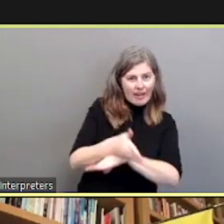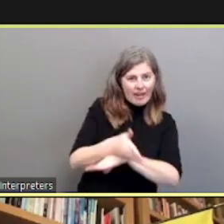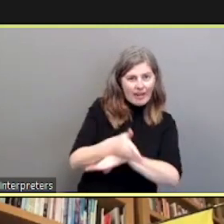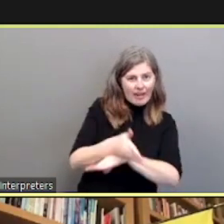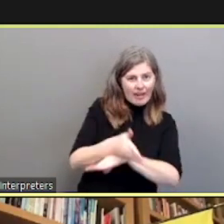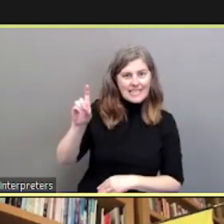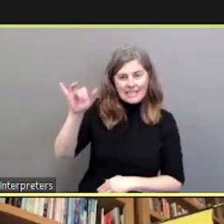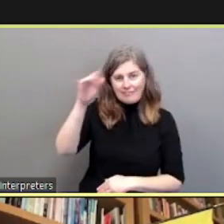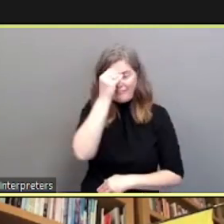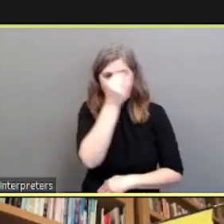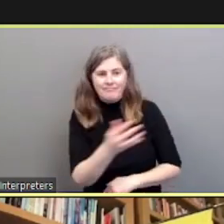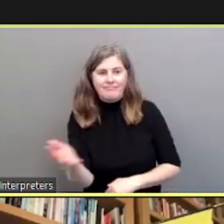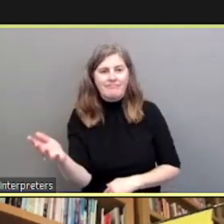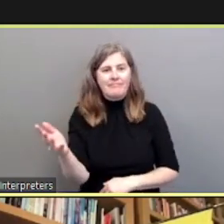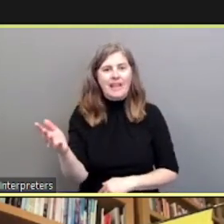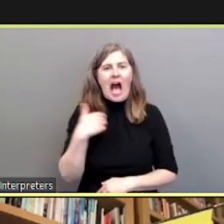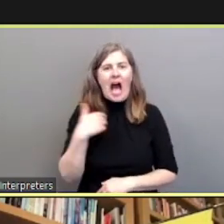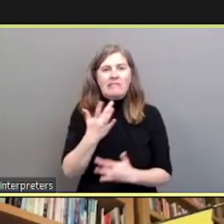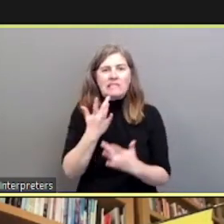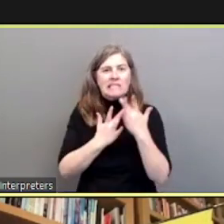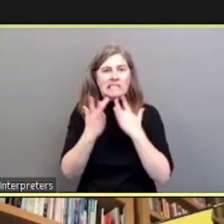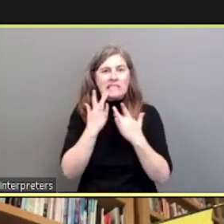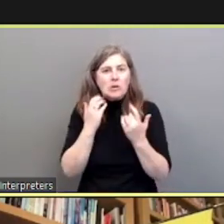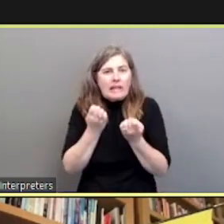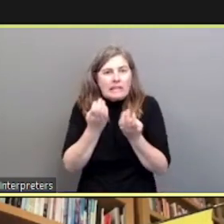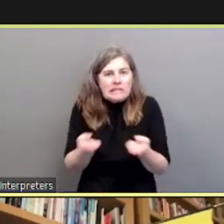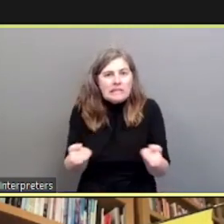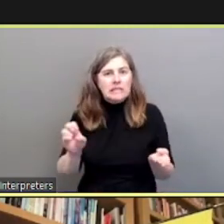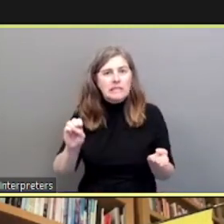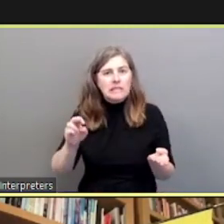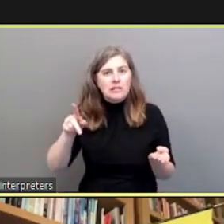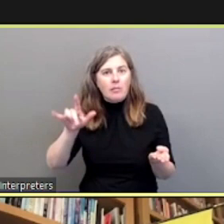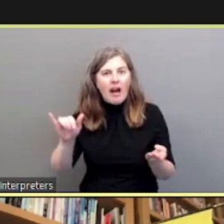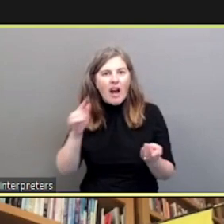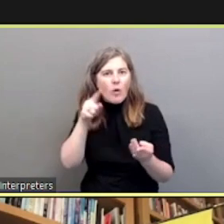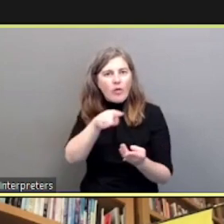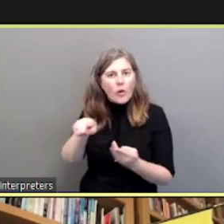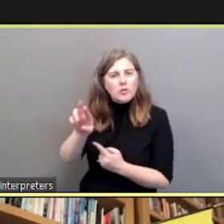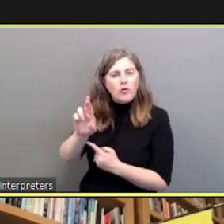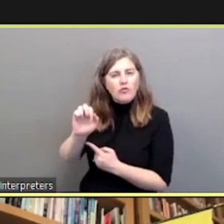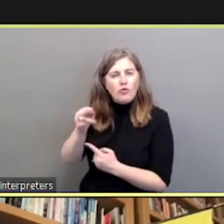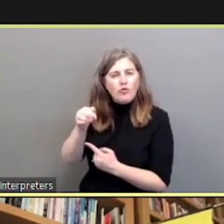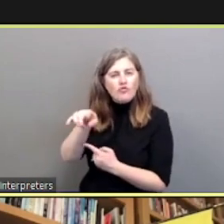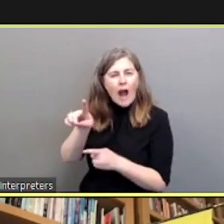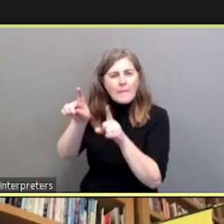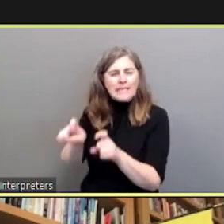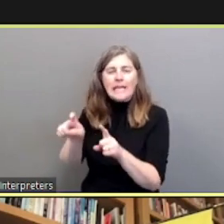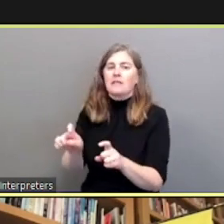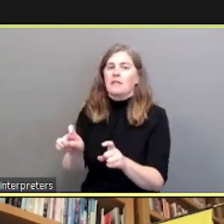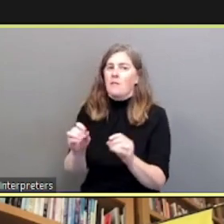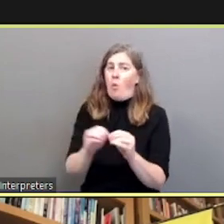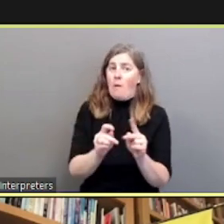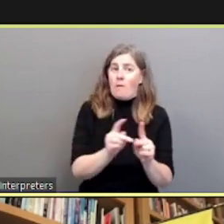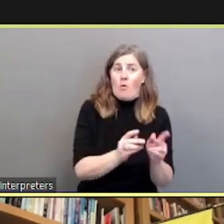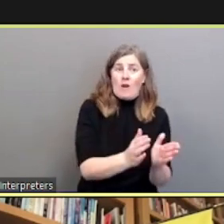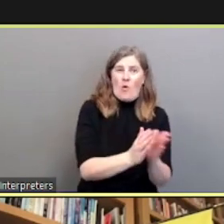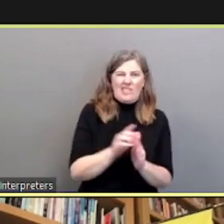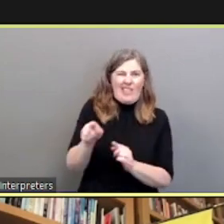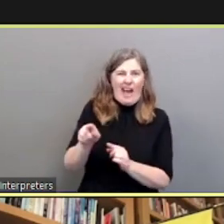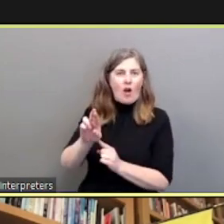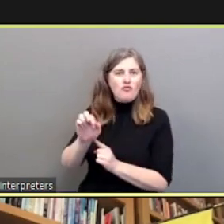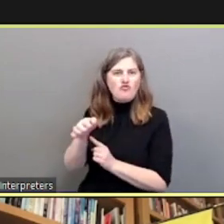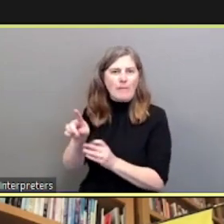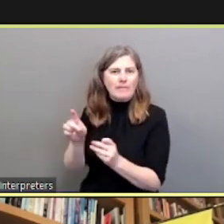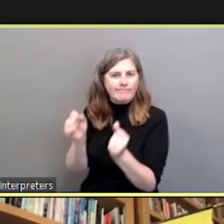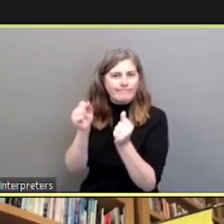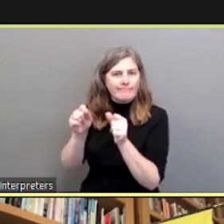is now a supply shortage for rapid COVID tests. A lot more people are requesting the rapid test. They're saying,